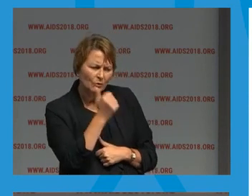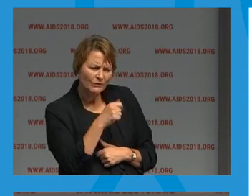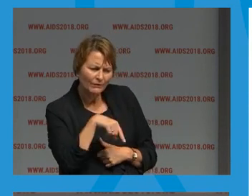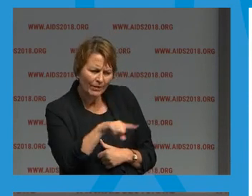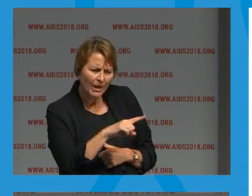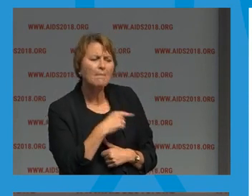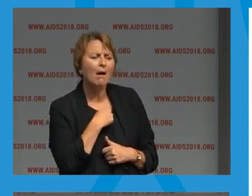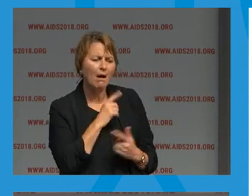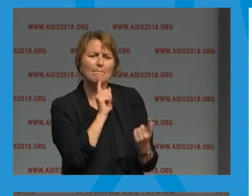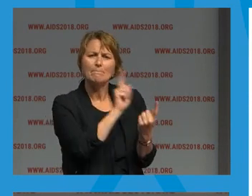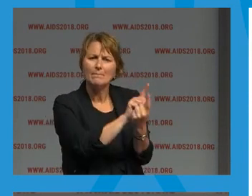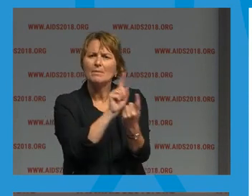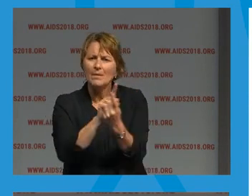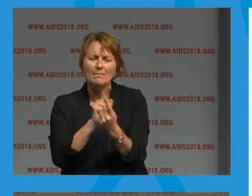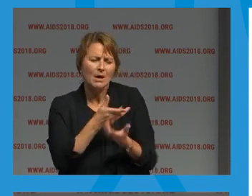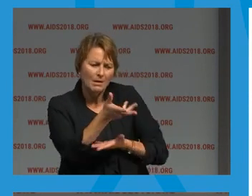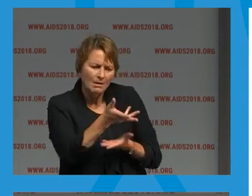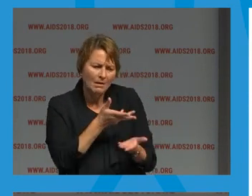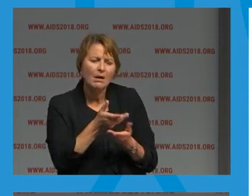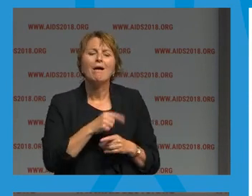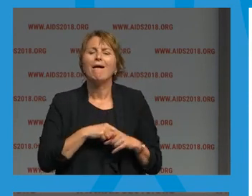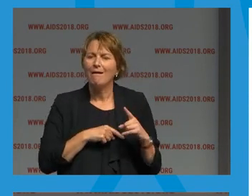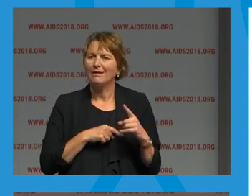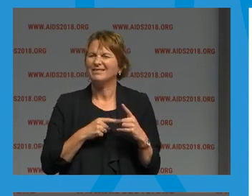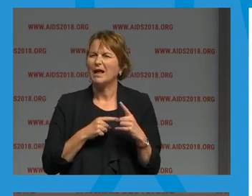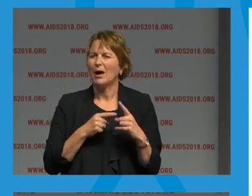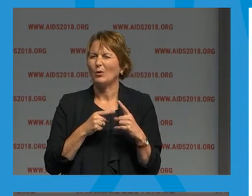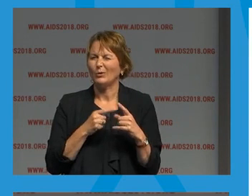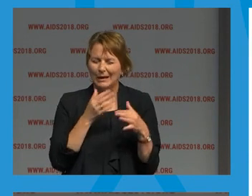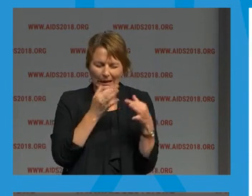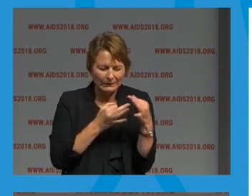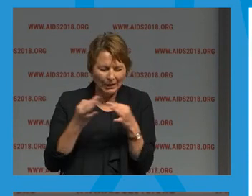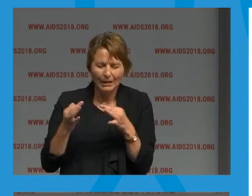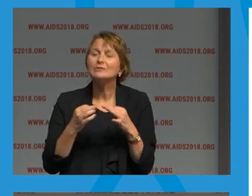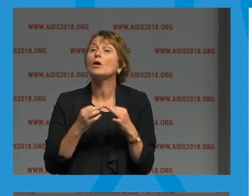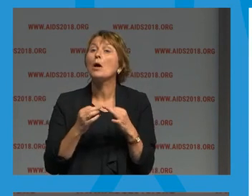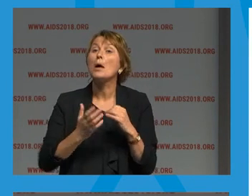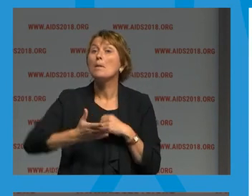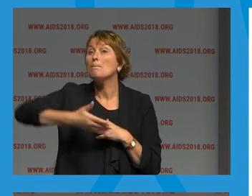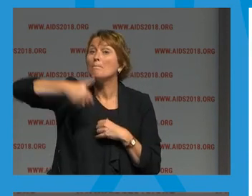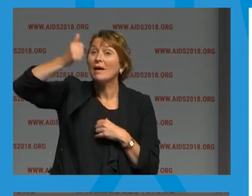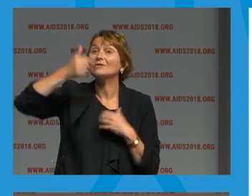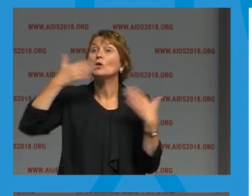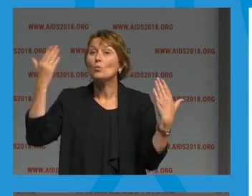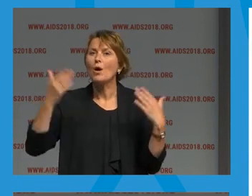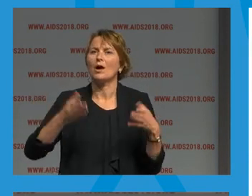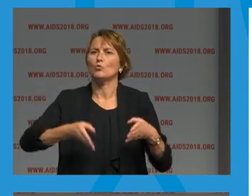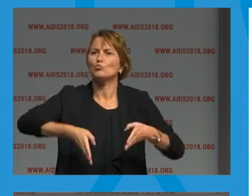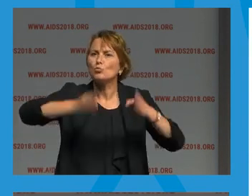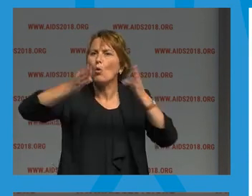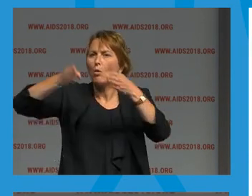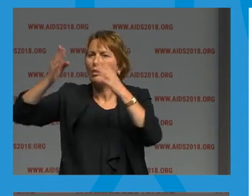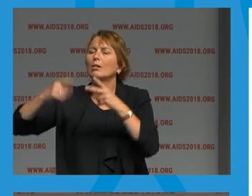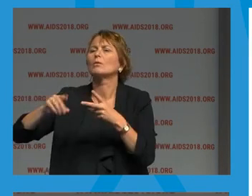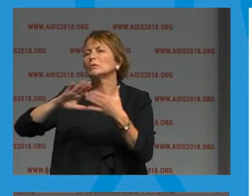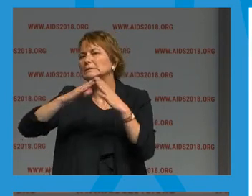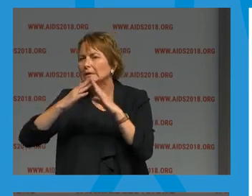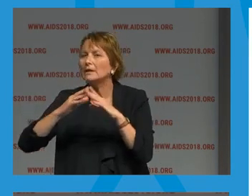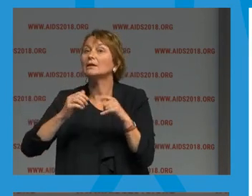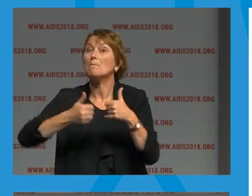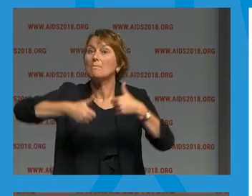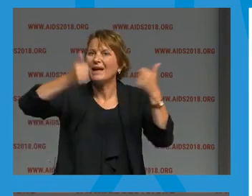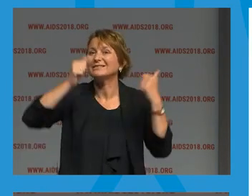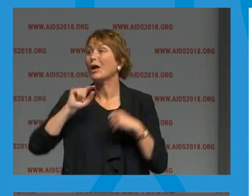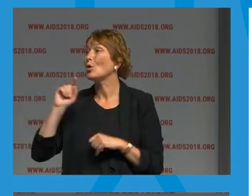we know now in analyzing and sub-analysis that we did much better in rural areas versus peri-urban and rural and